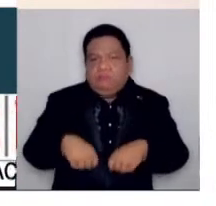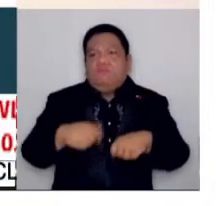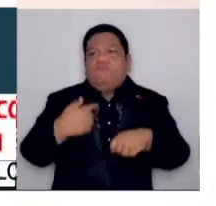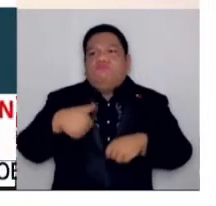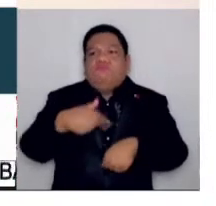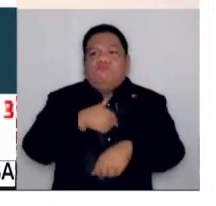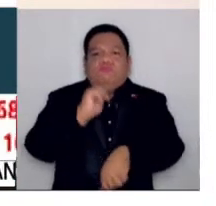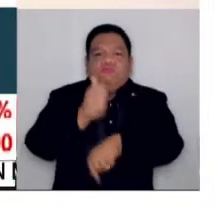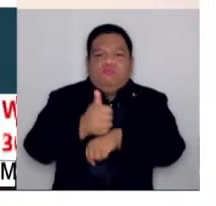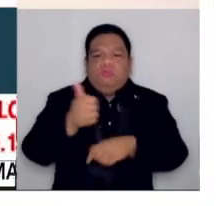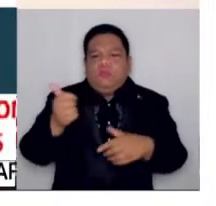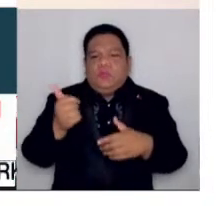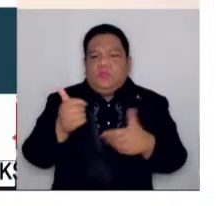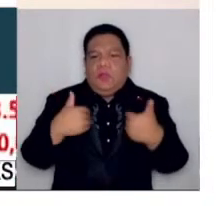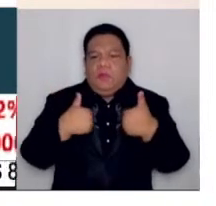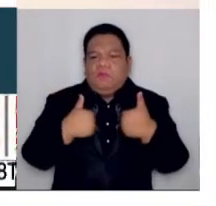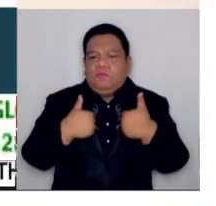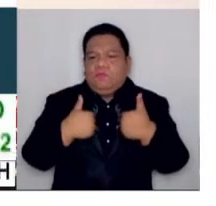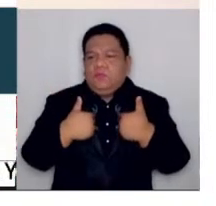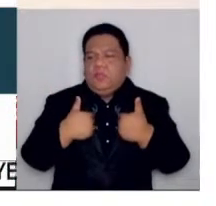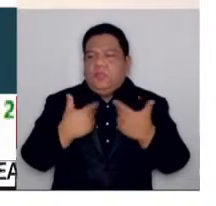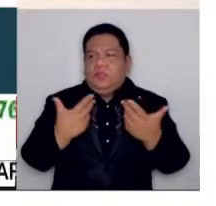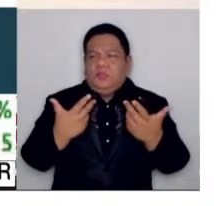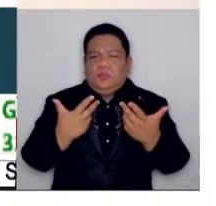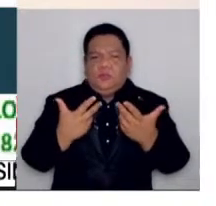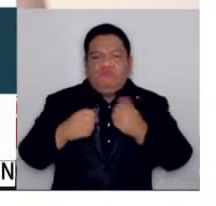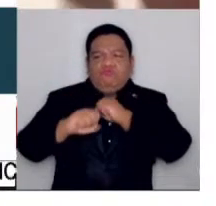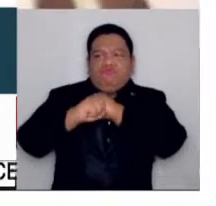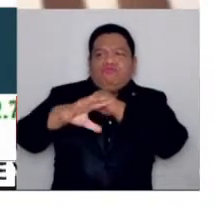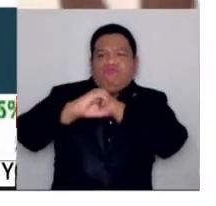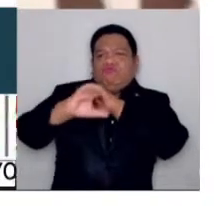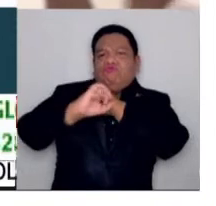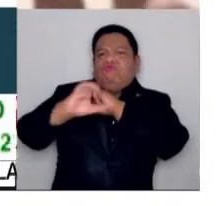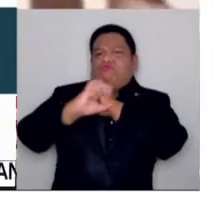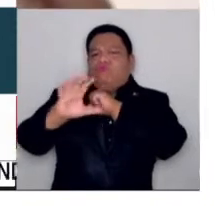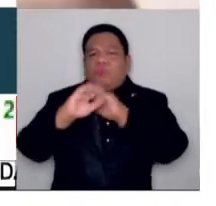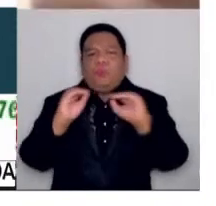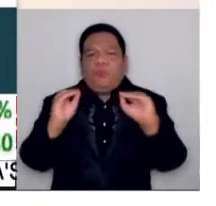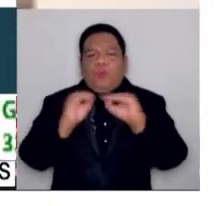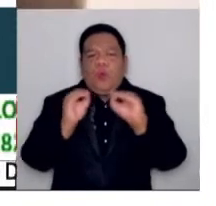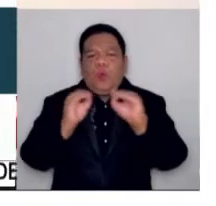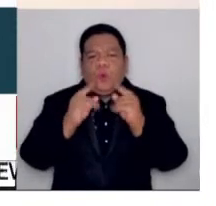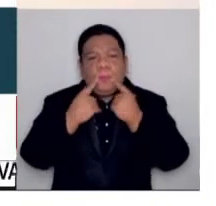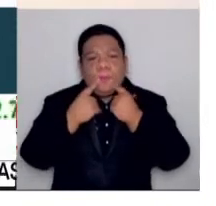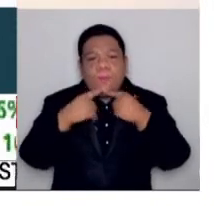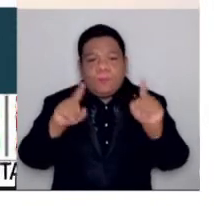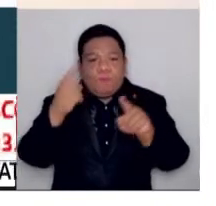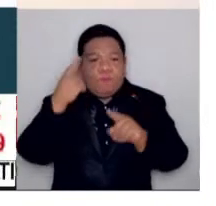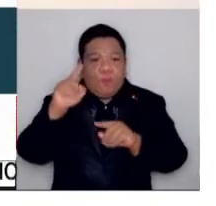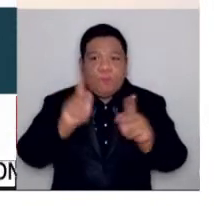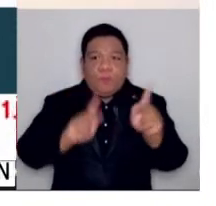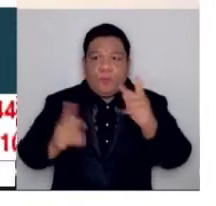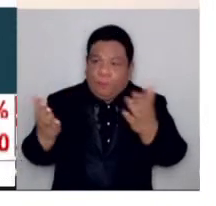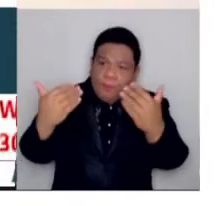create a campaign that will be more effective to get people to get to